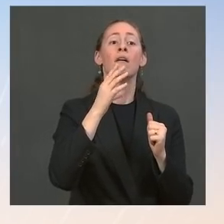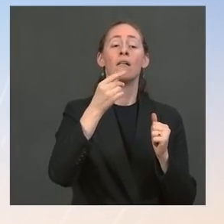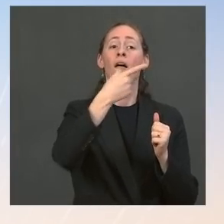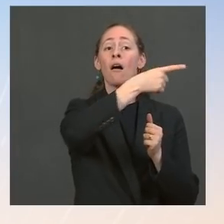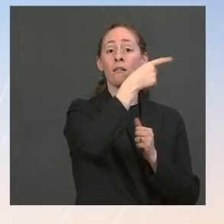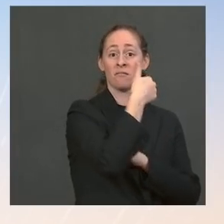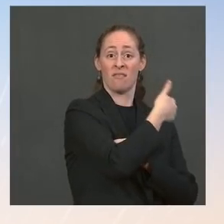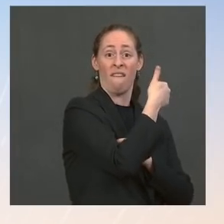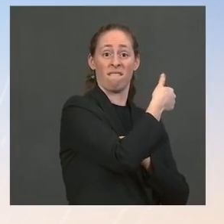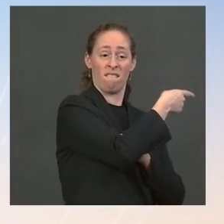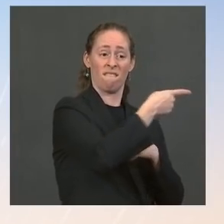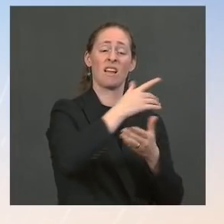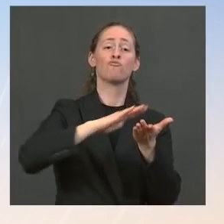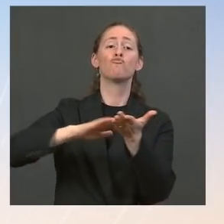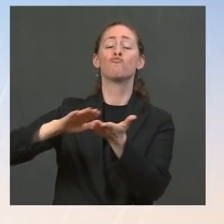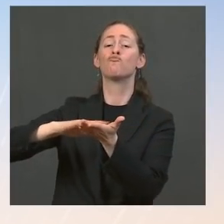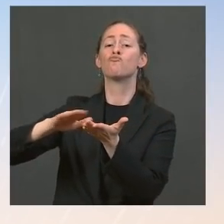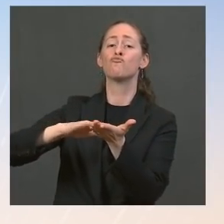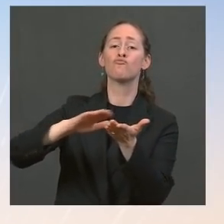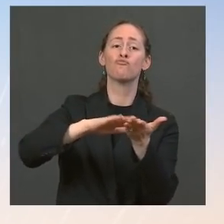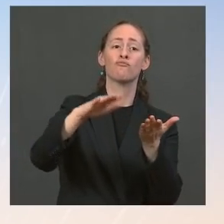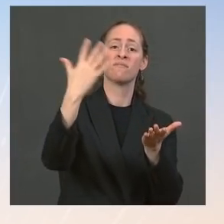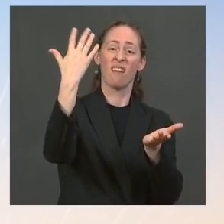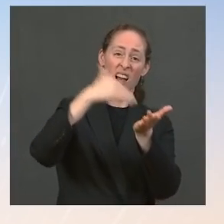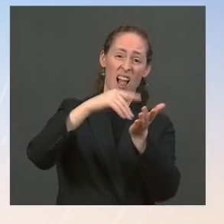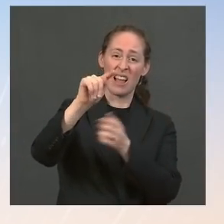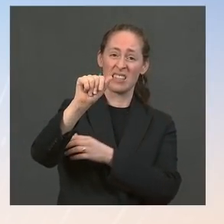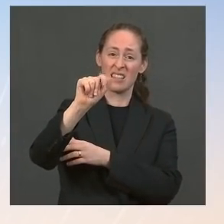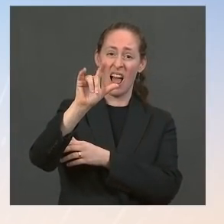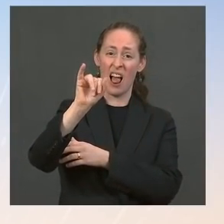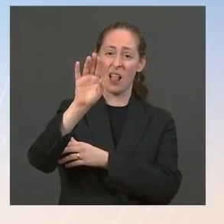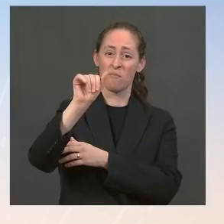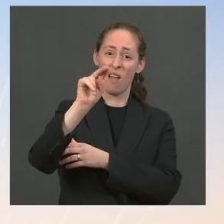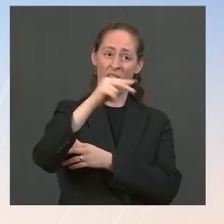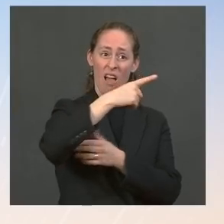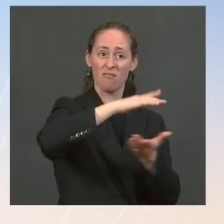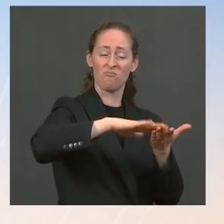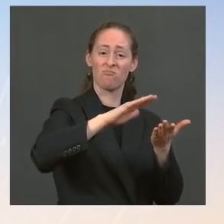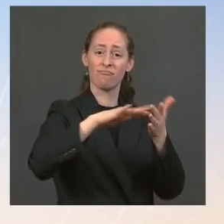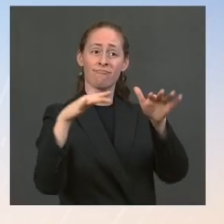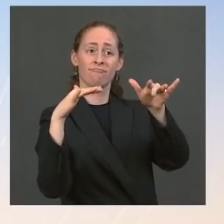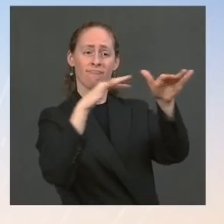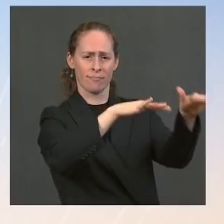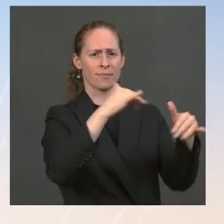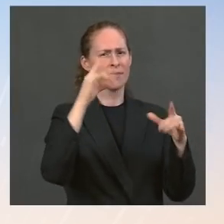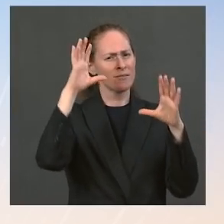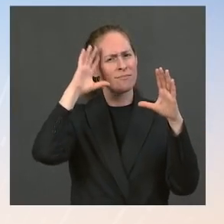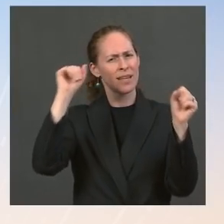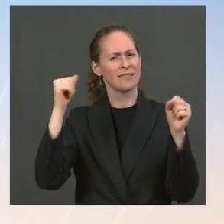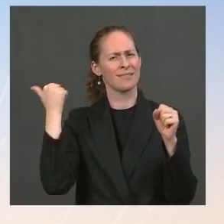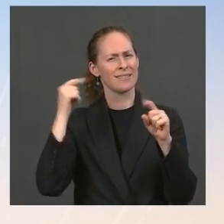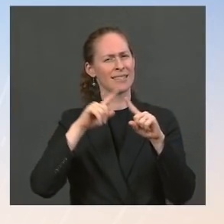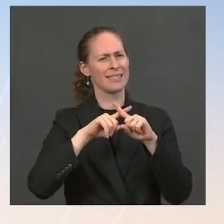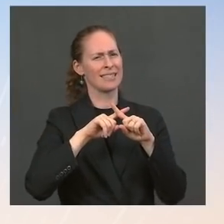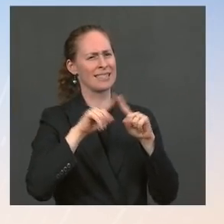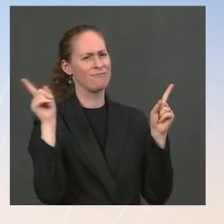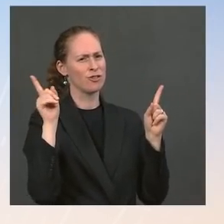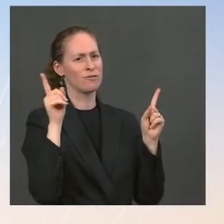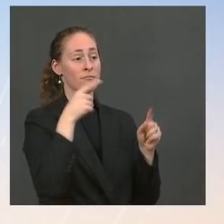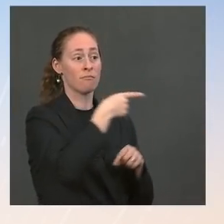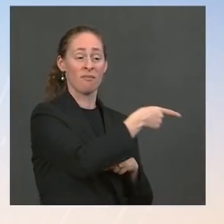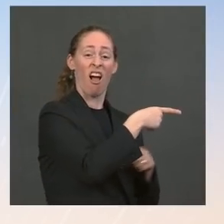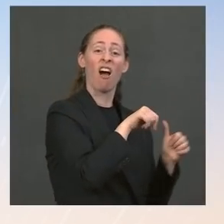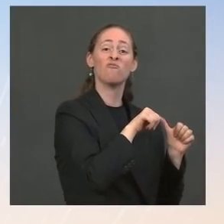into Afghanistan. I would say the president took a pretty different approach than that in ending a war that the former president didn't end, something the American